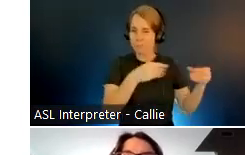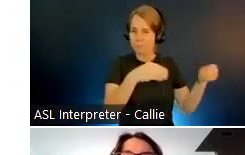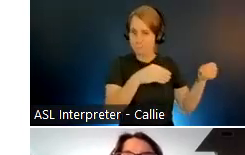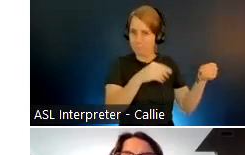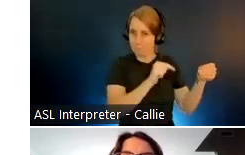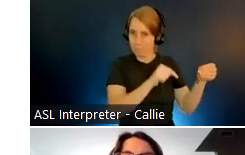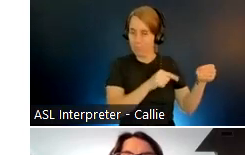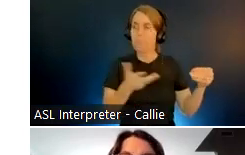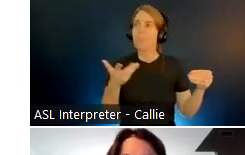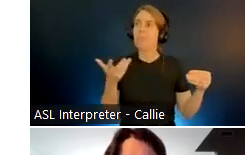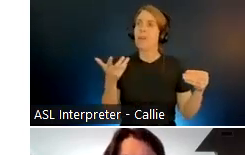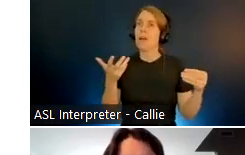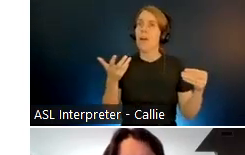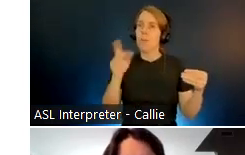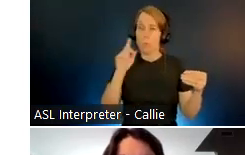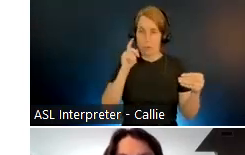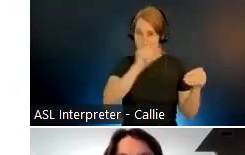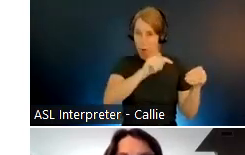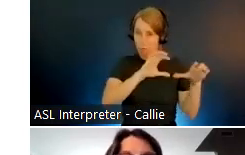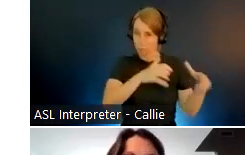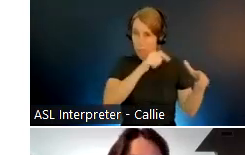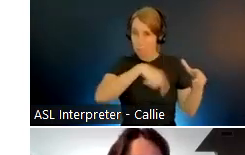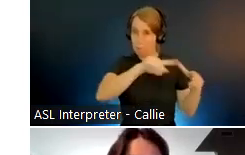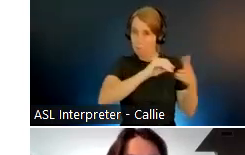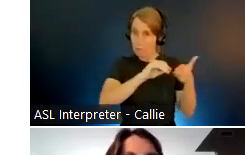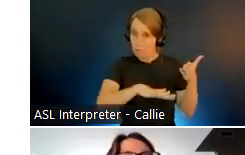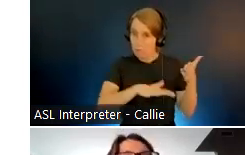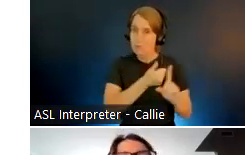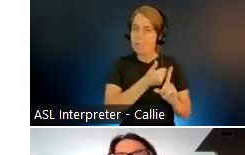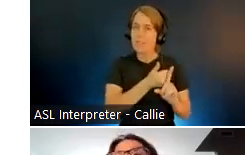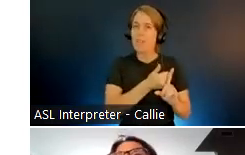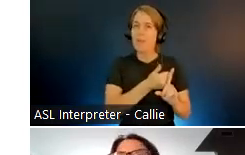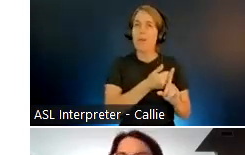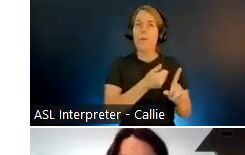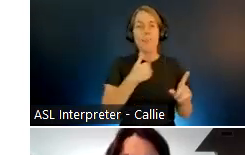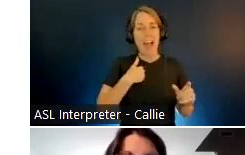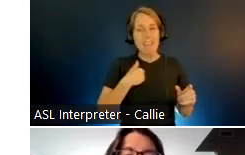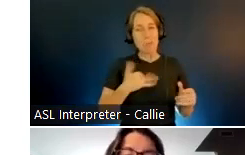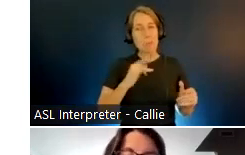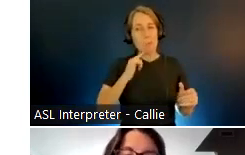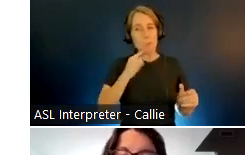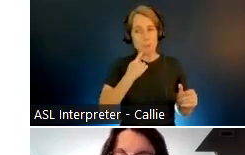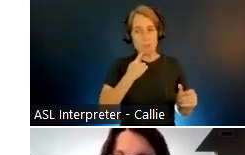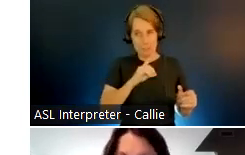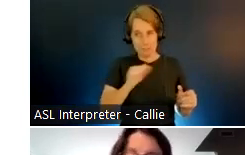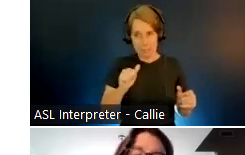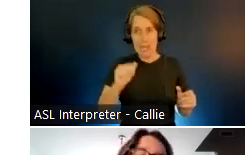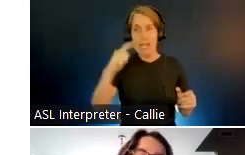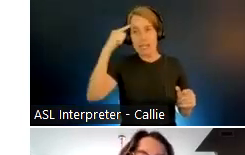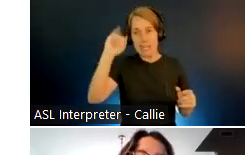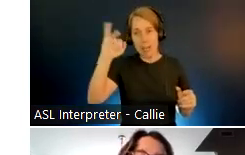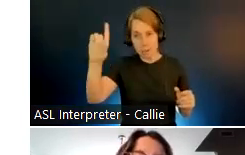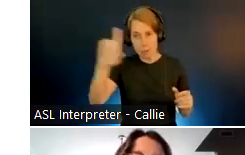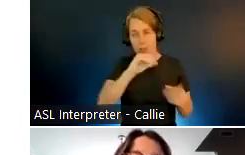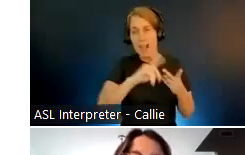through that is that the majority of students with more significant disabilities, with intellectual and developmental disabilities,